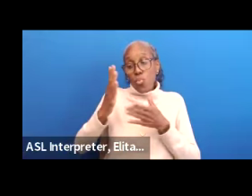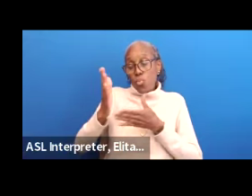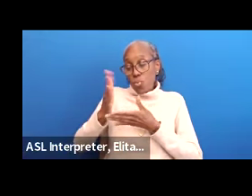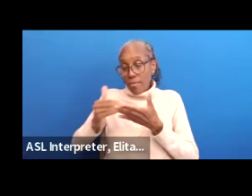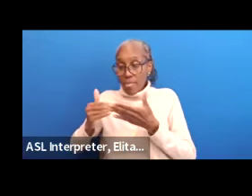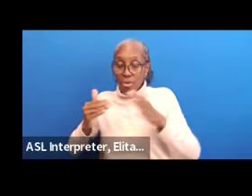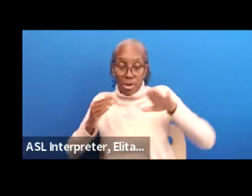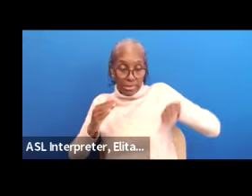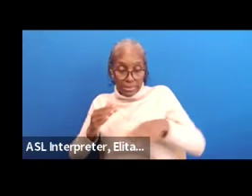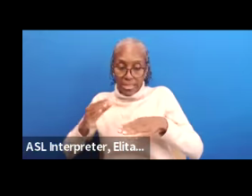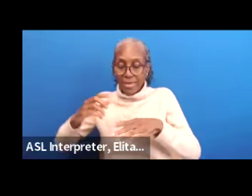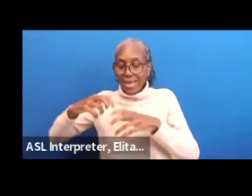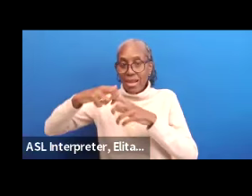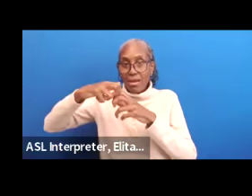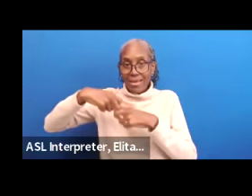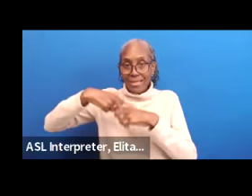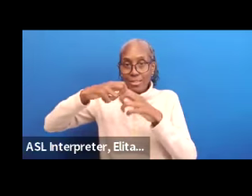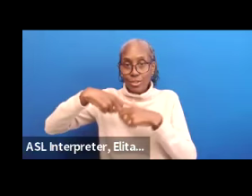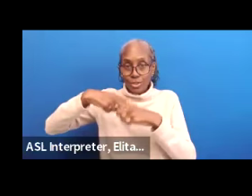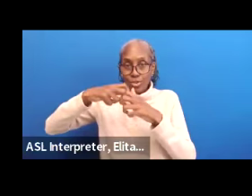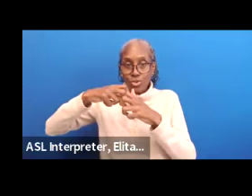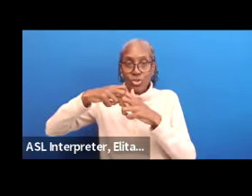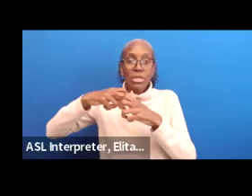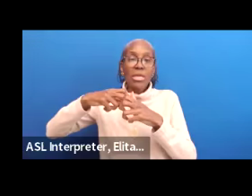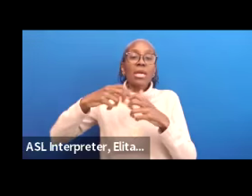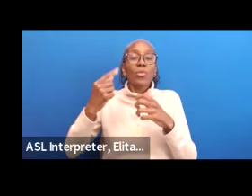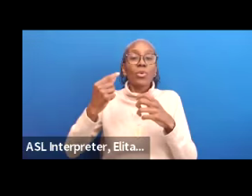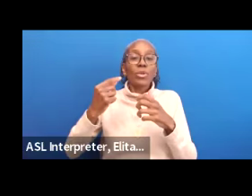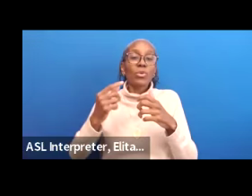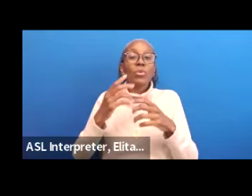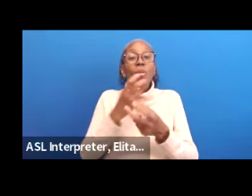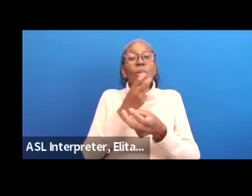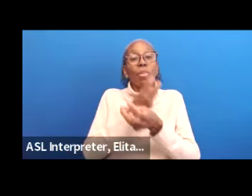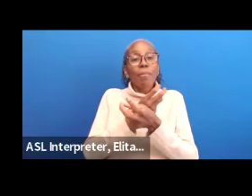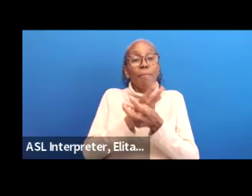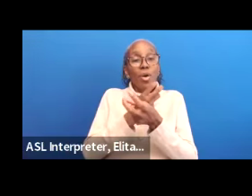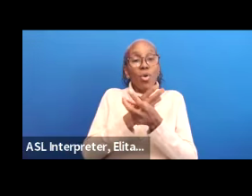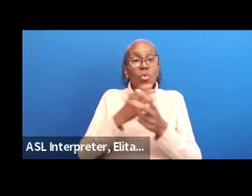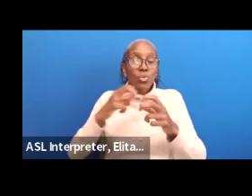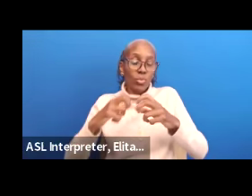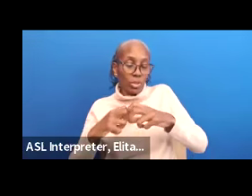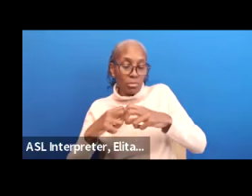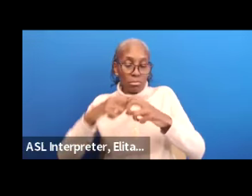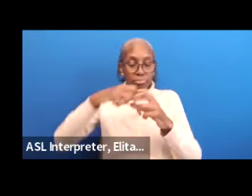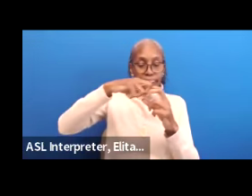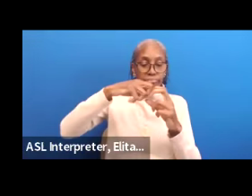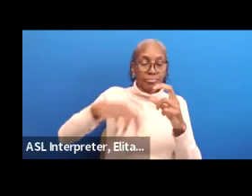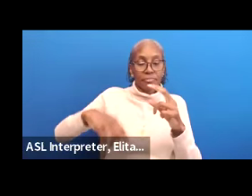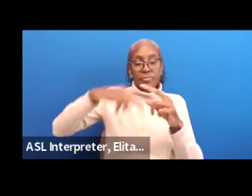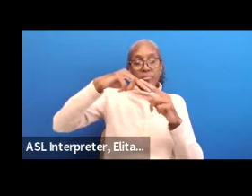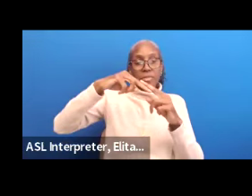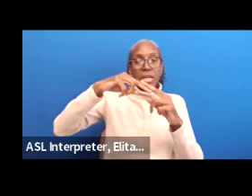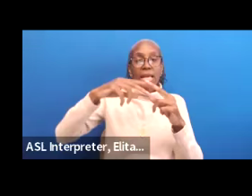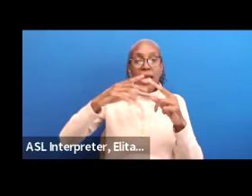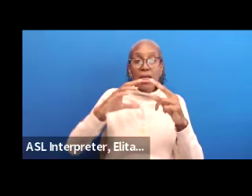the other, and we lift up the bone on that hinge and give the